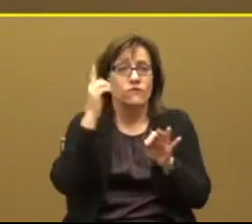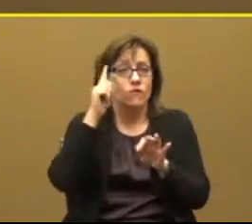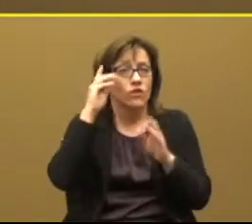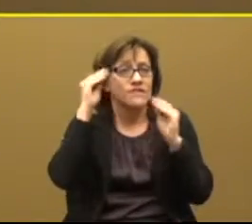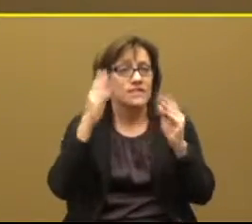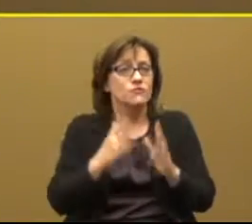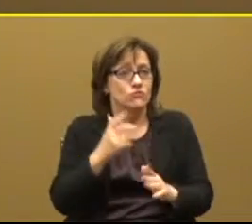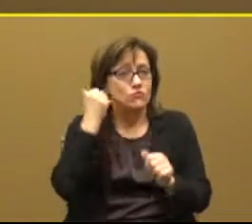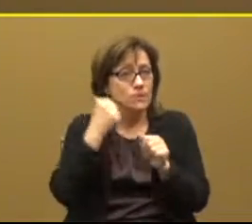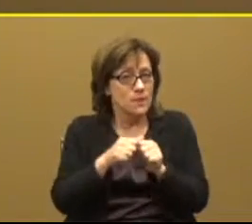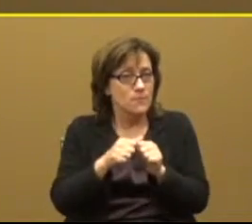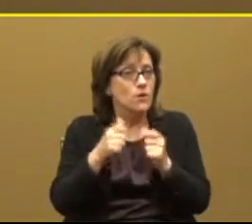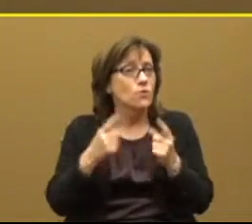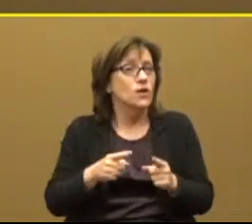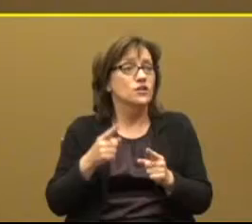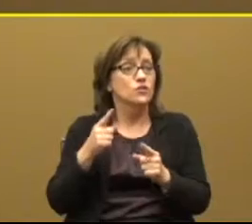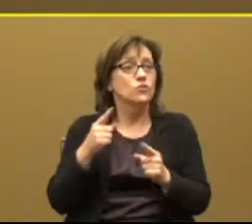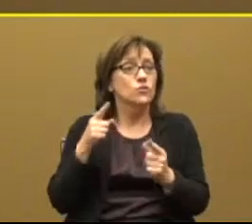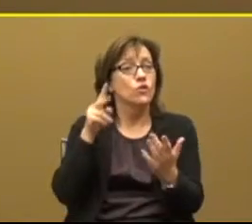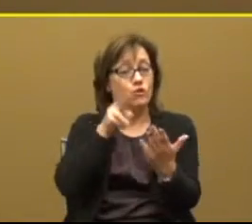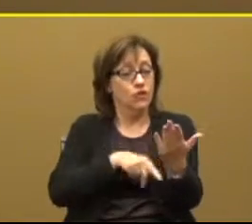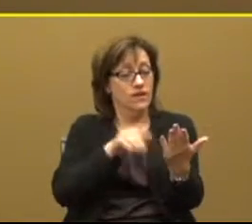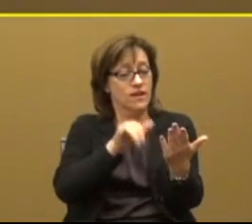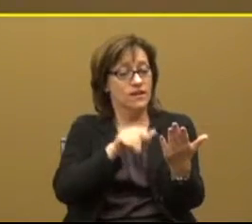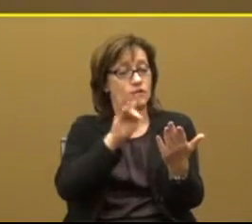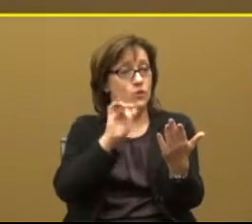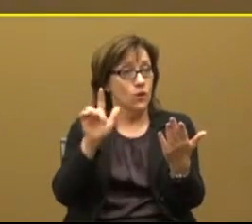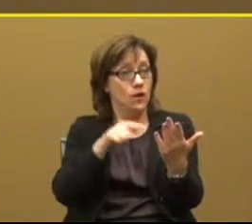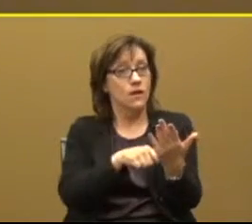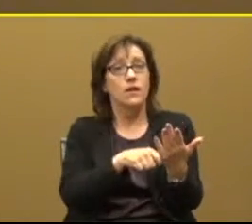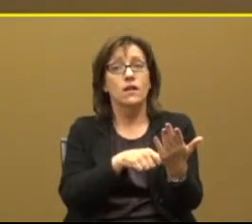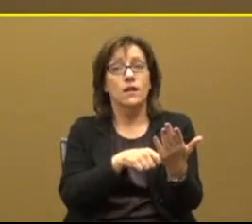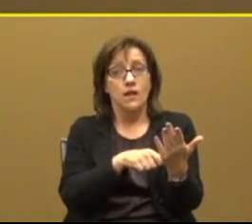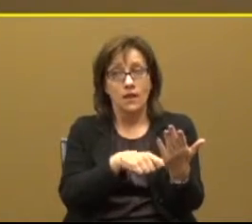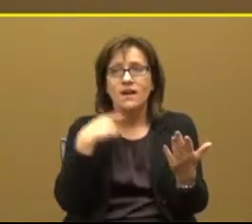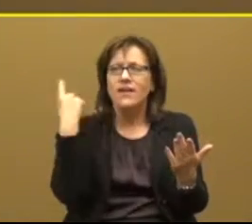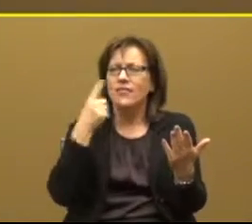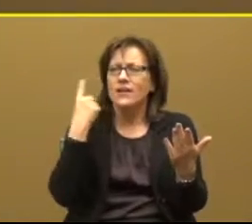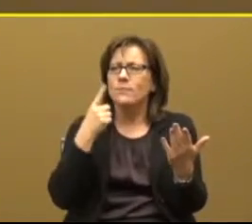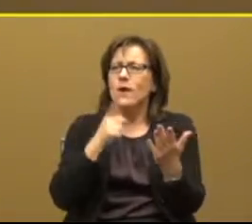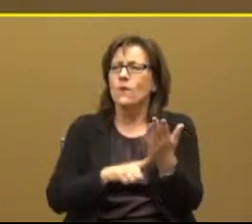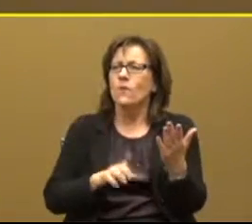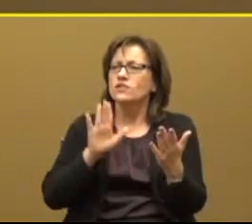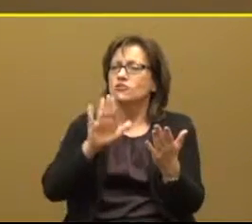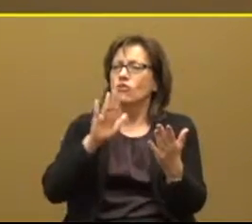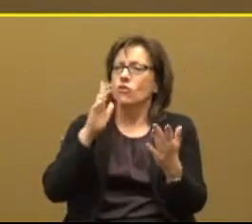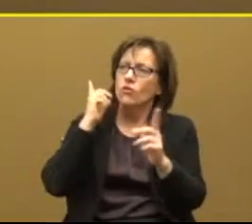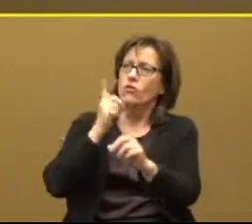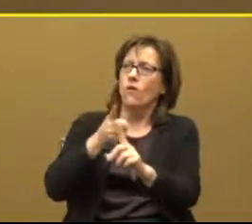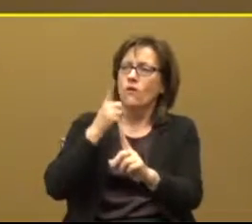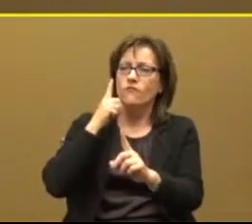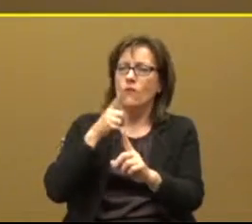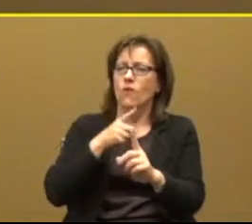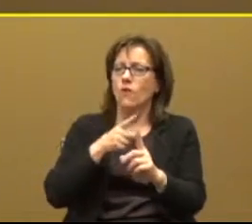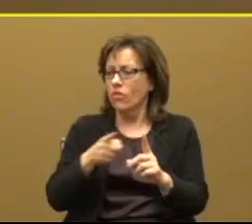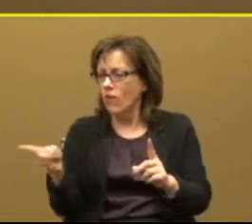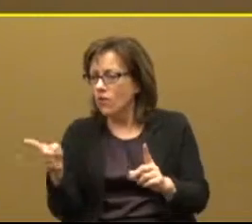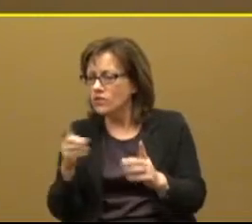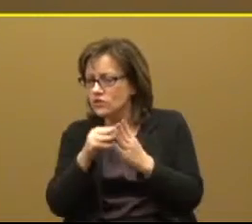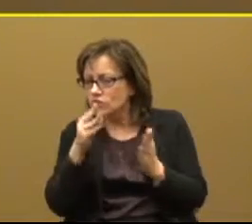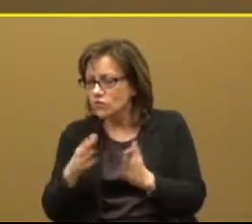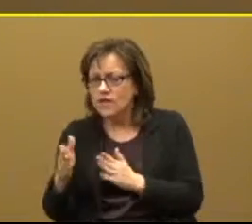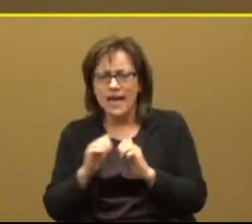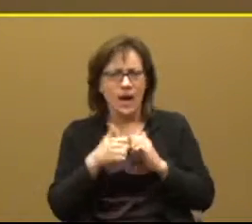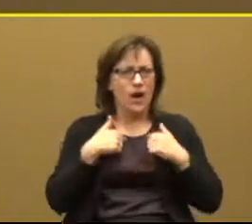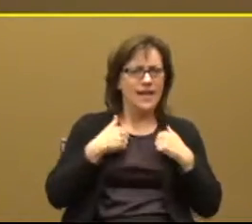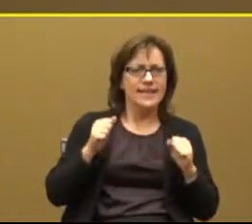remember to be, when you look at that tool, think about what your goal is for those students and how can you